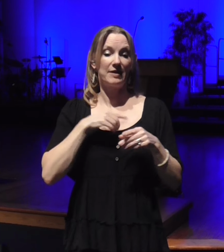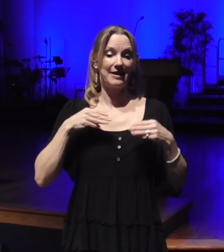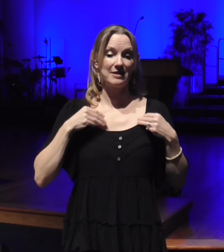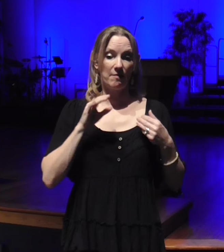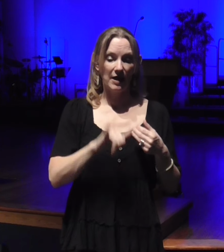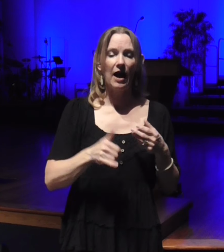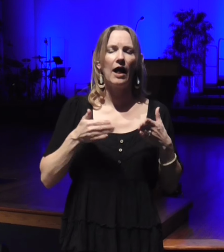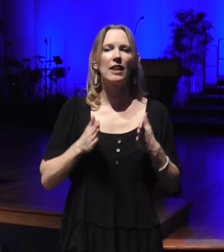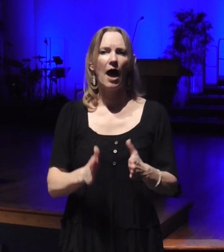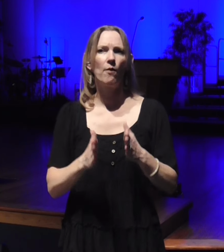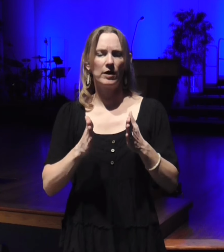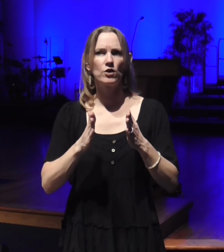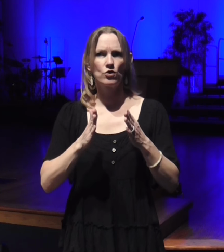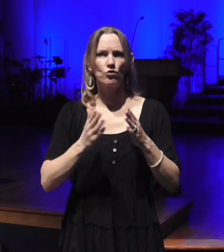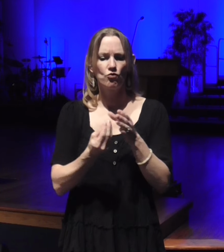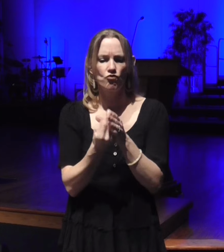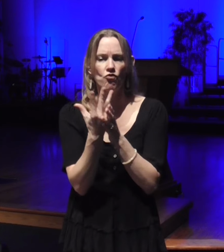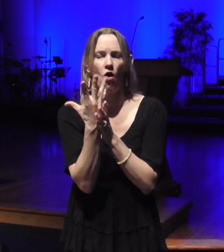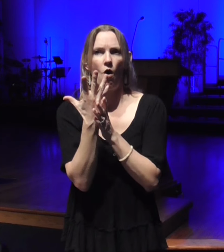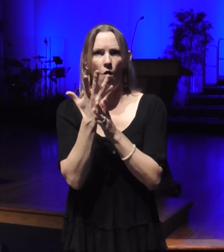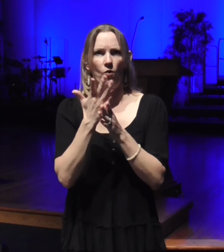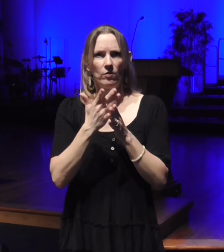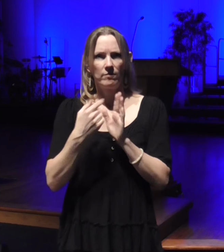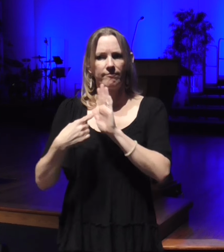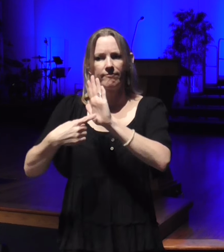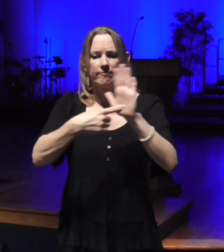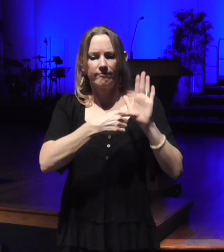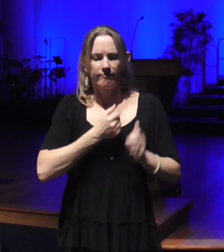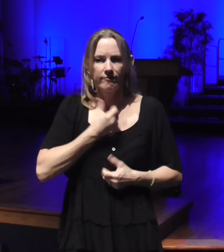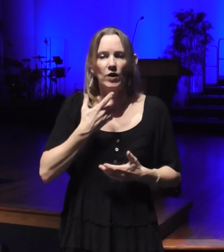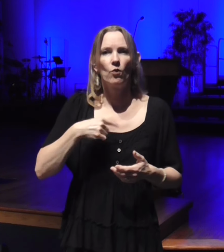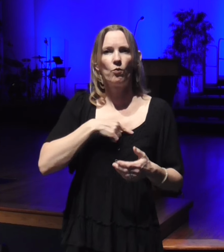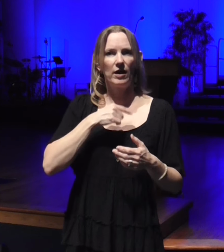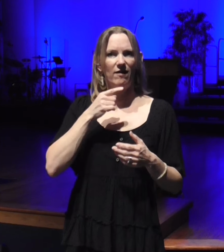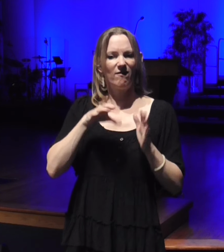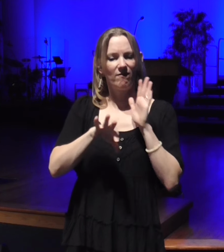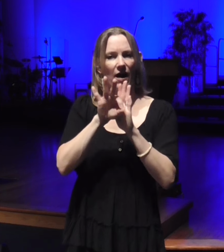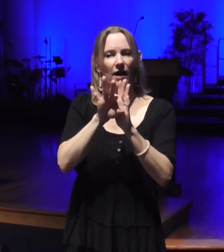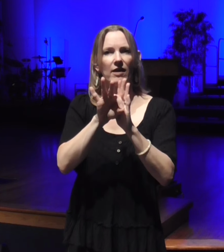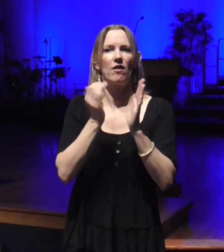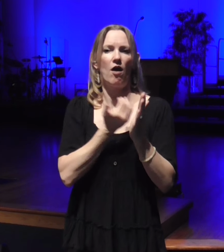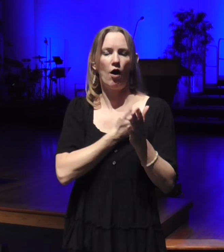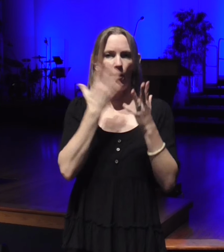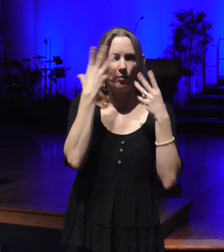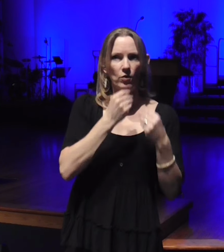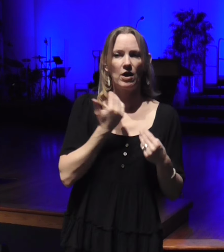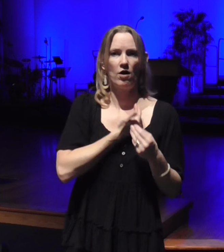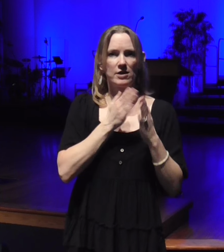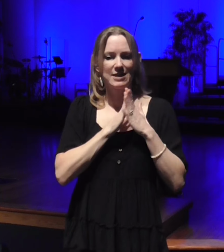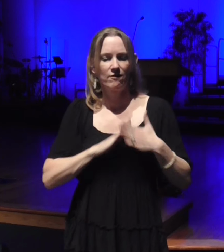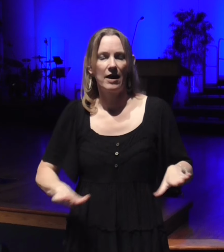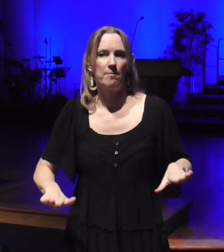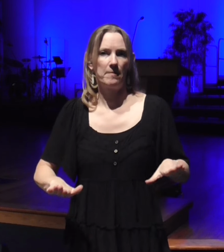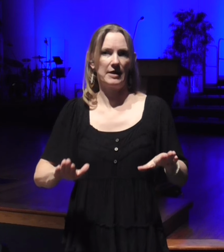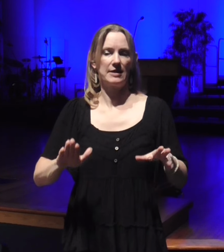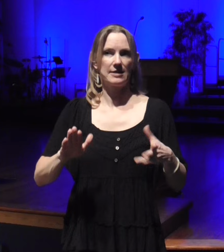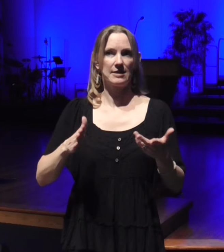it to flower and come forth, and we find our beauty, our serenity, our peace. That spiritual